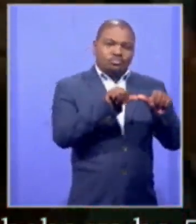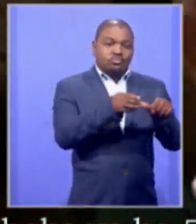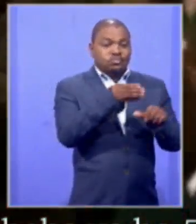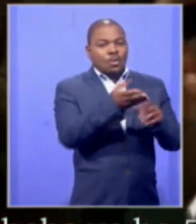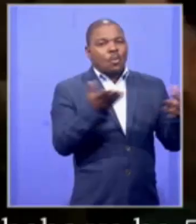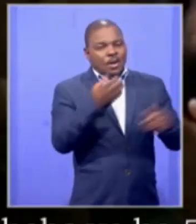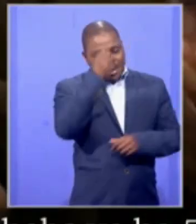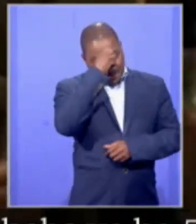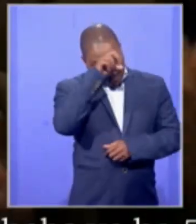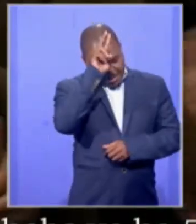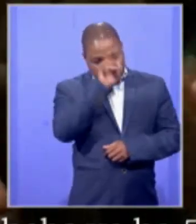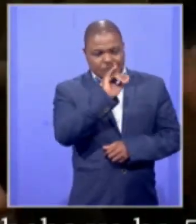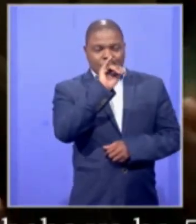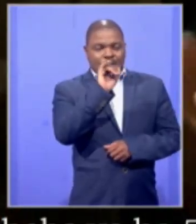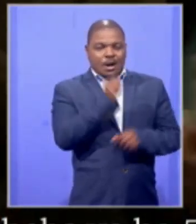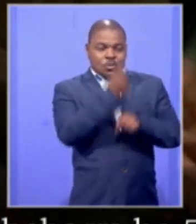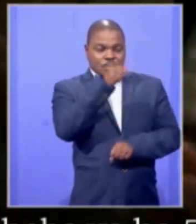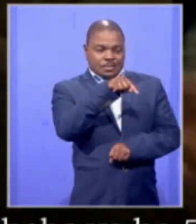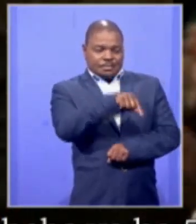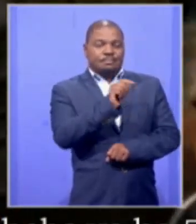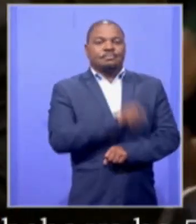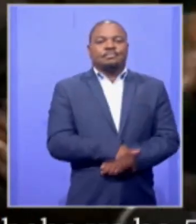kwa Boksburg mo Gauteng.